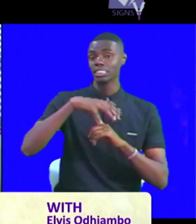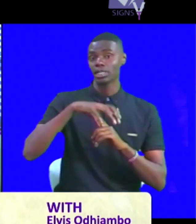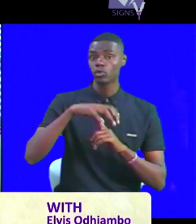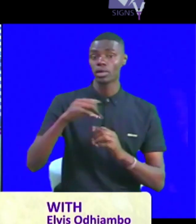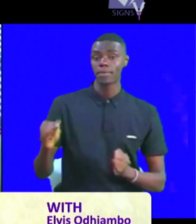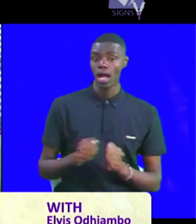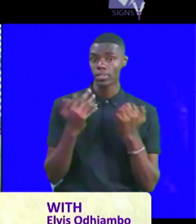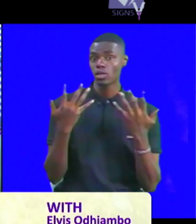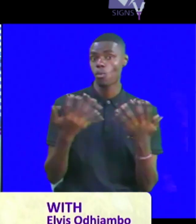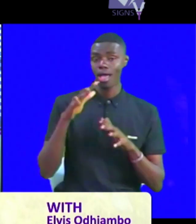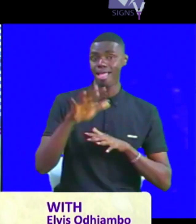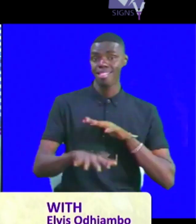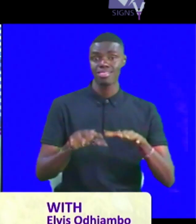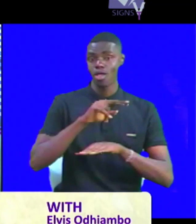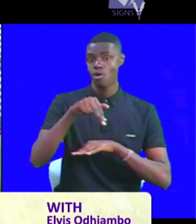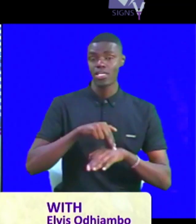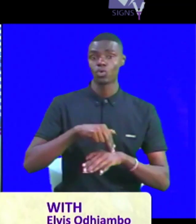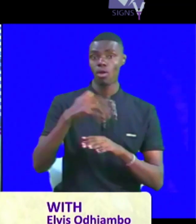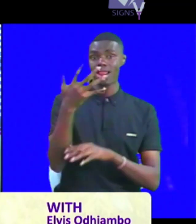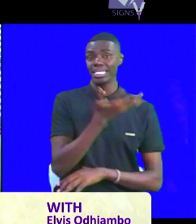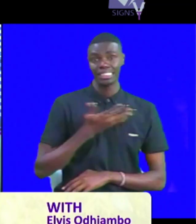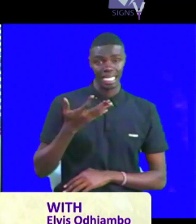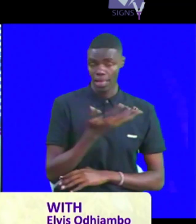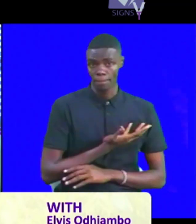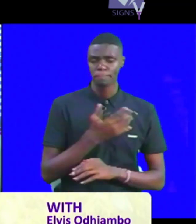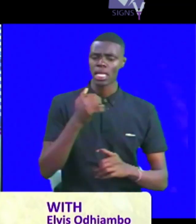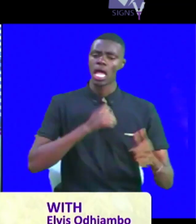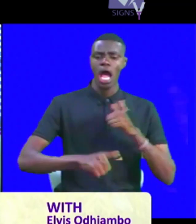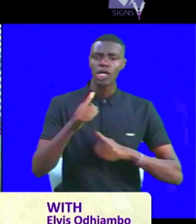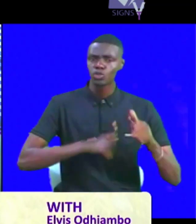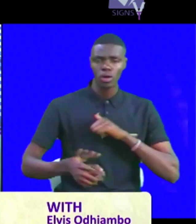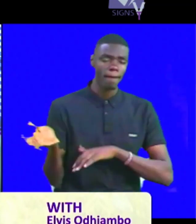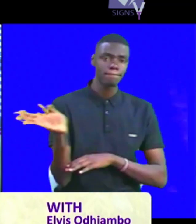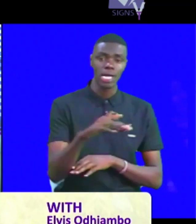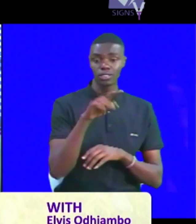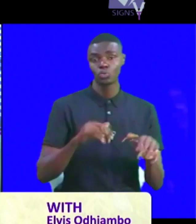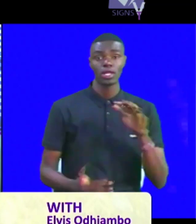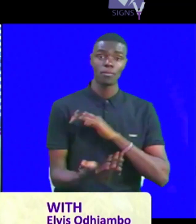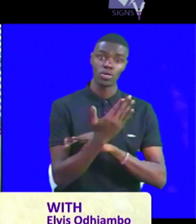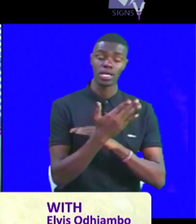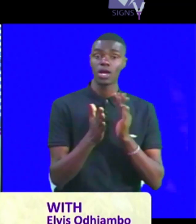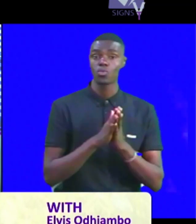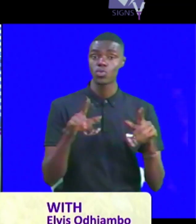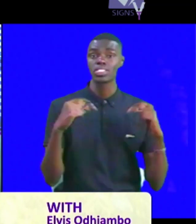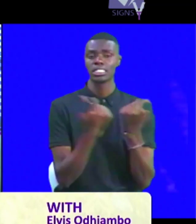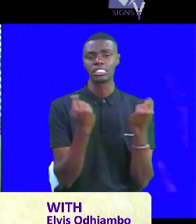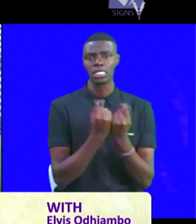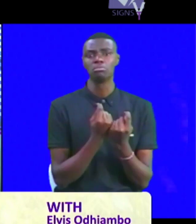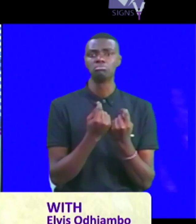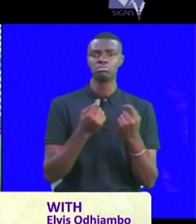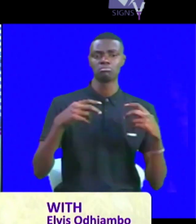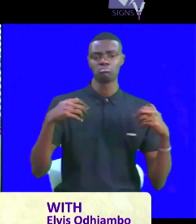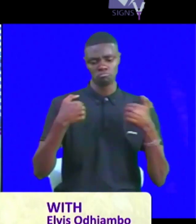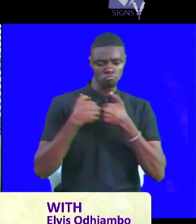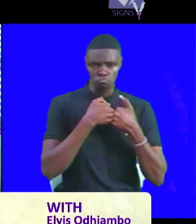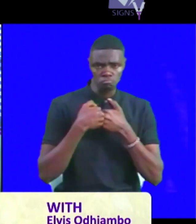Championship taking place at Nyayo National Stadium. But then again, action has already resumed today morning with teams